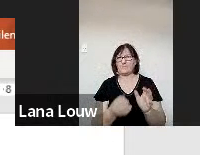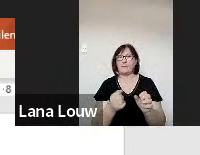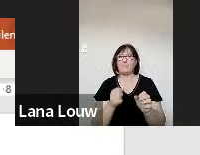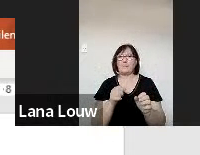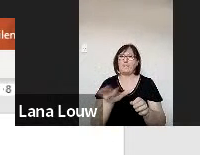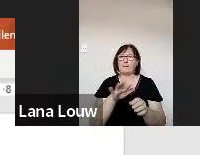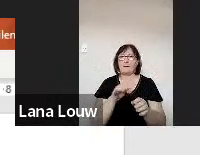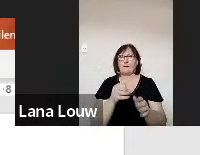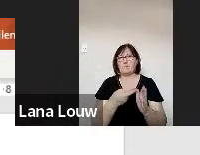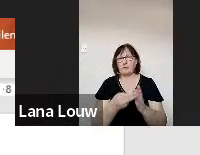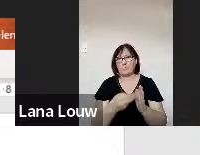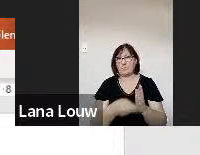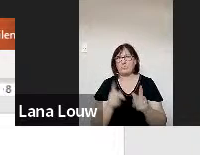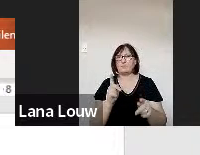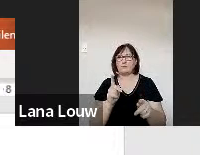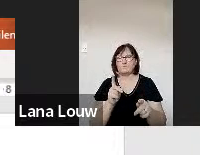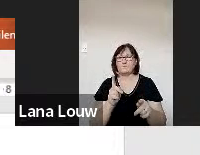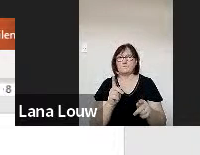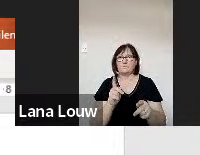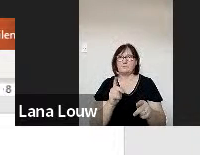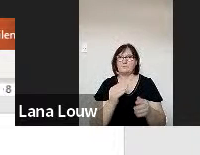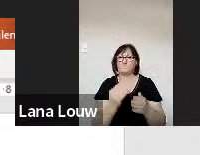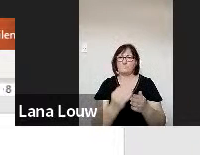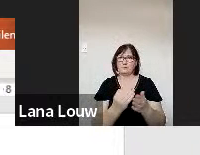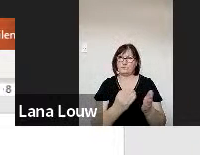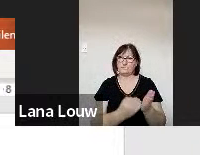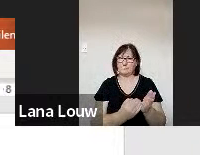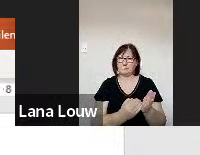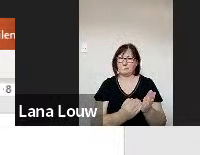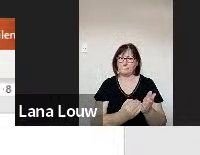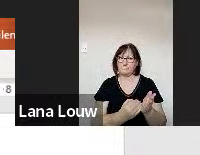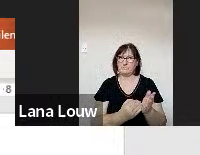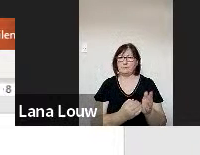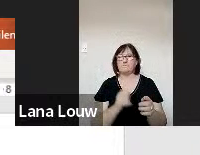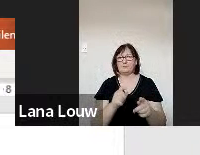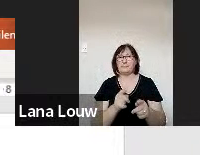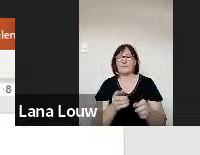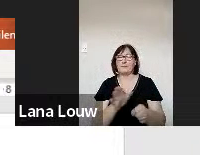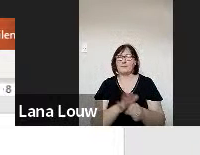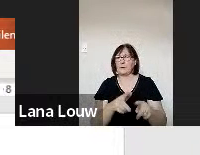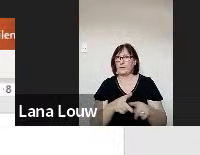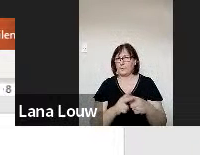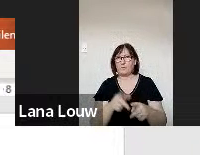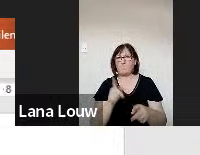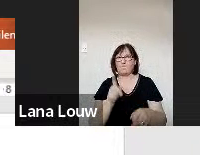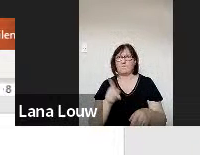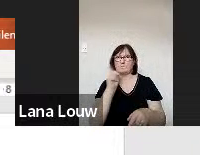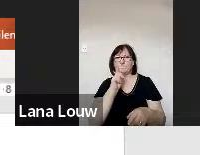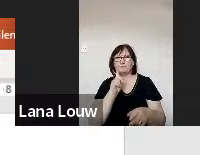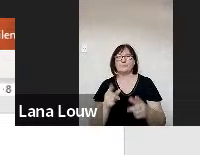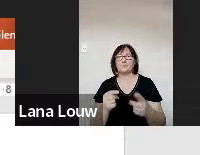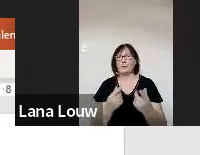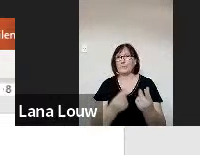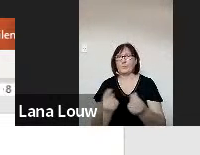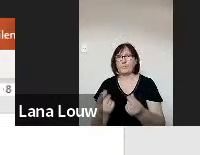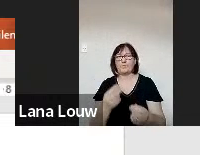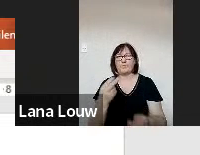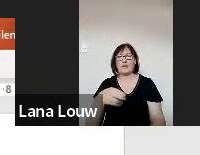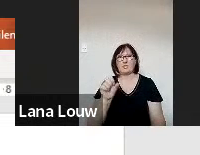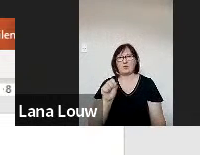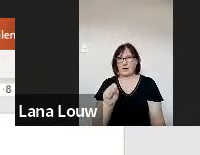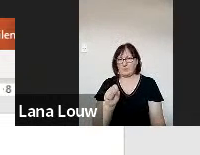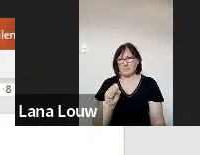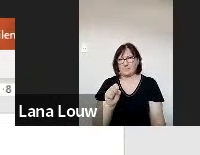to General Rule 6. They are the main tool for the daily application of the HS. I will take